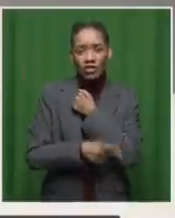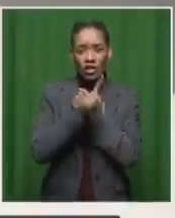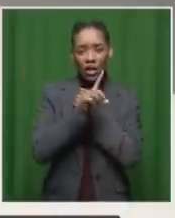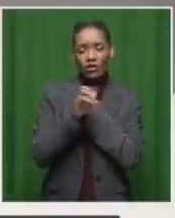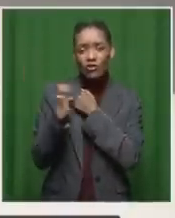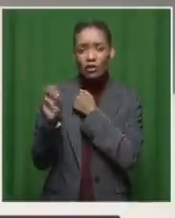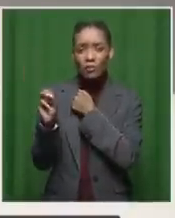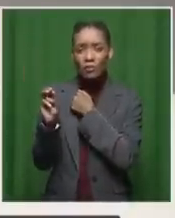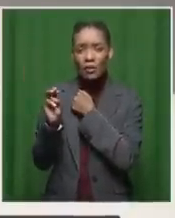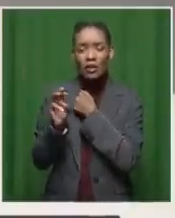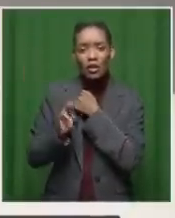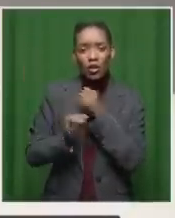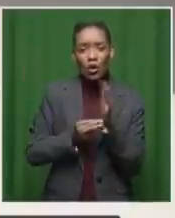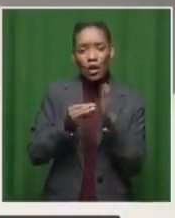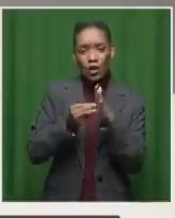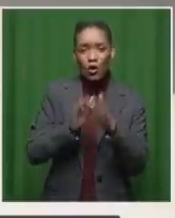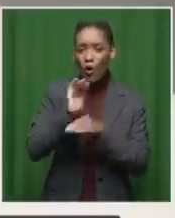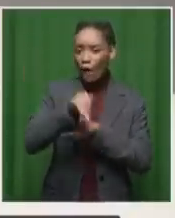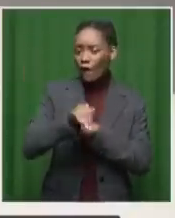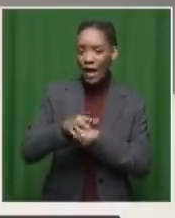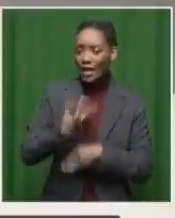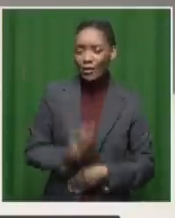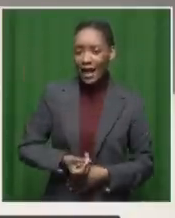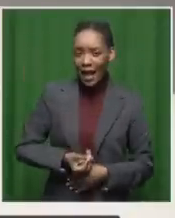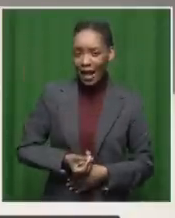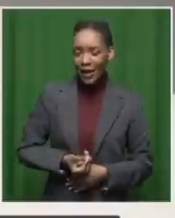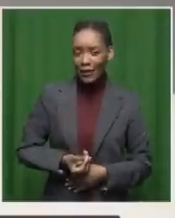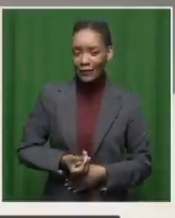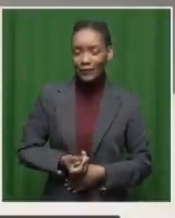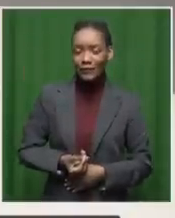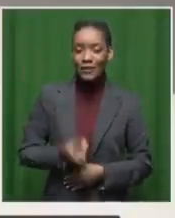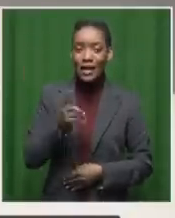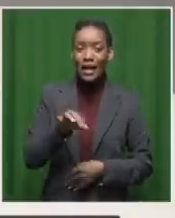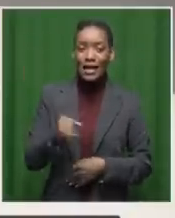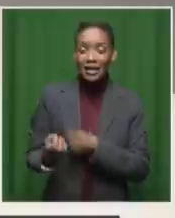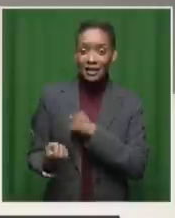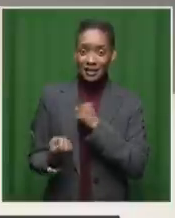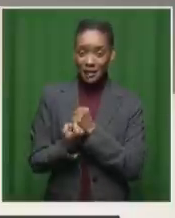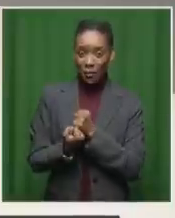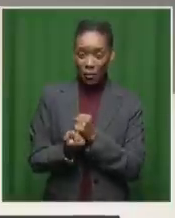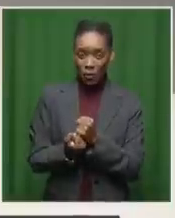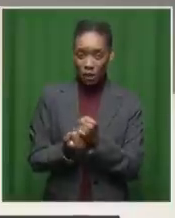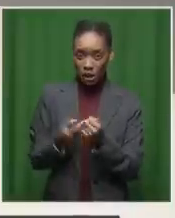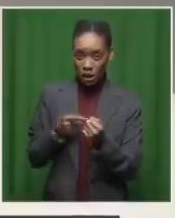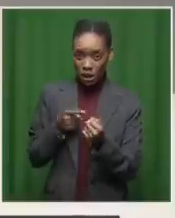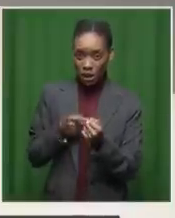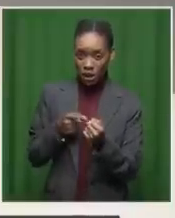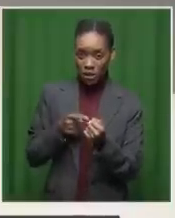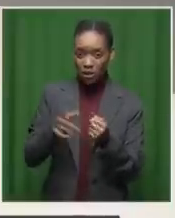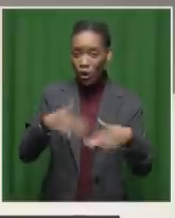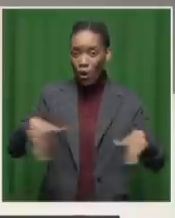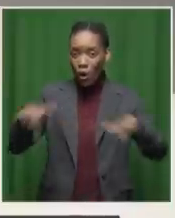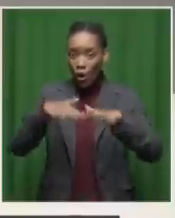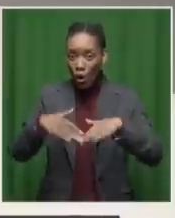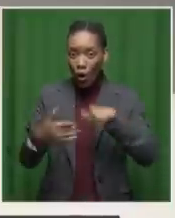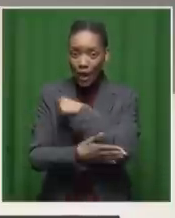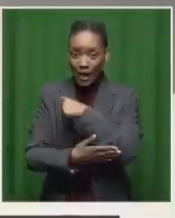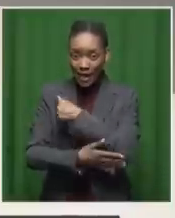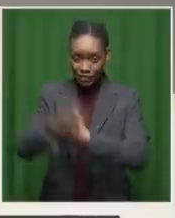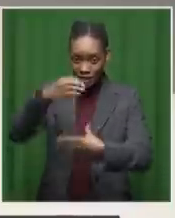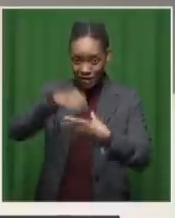Africa, they didn't have it. And this kind of support we are providing to all countries in